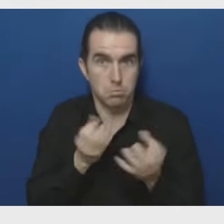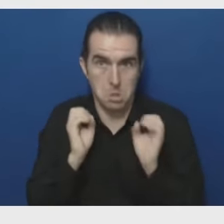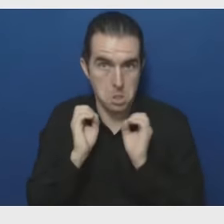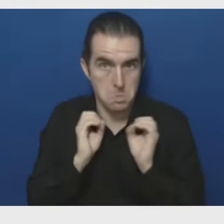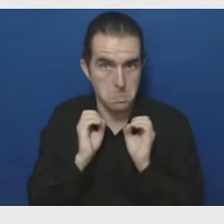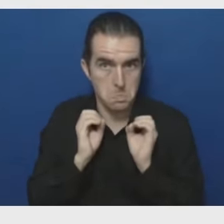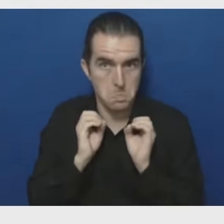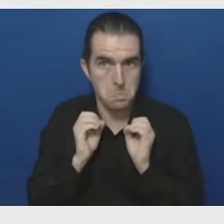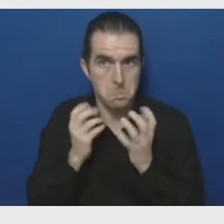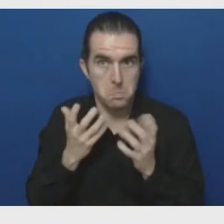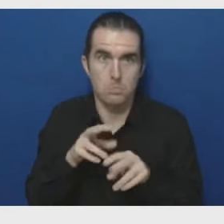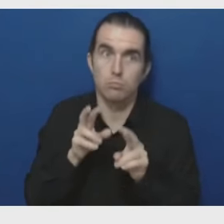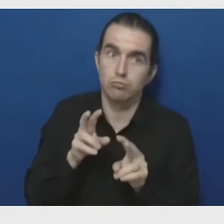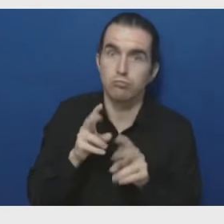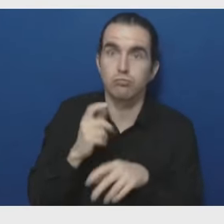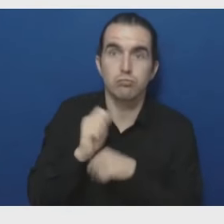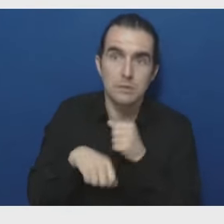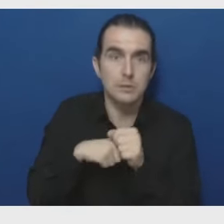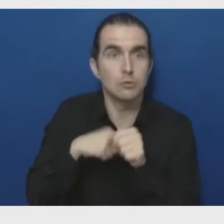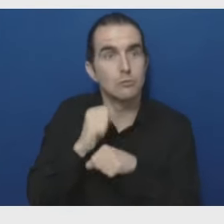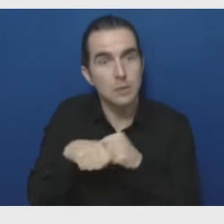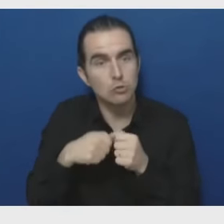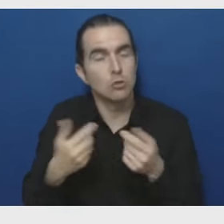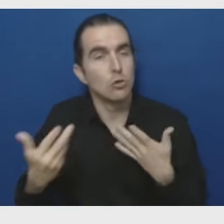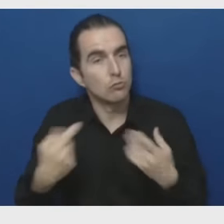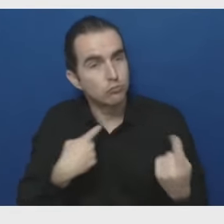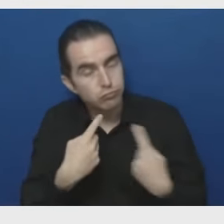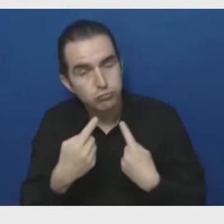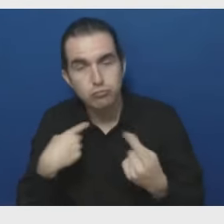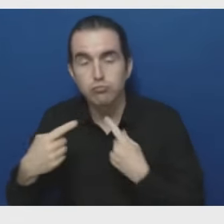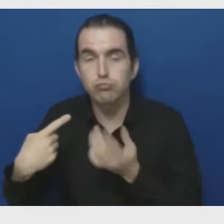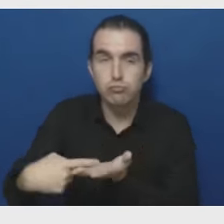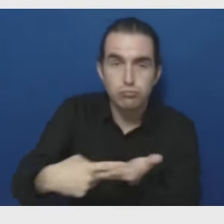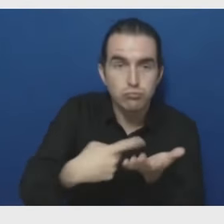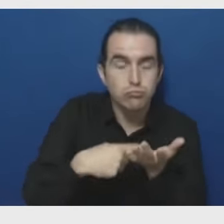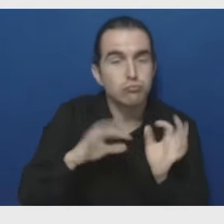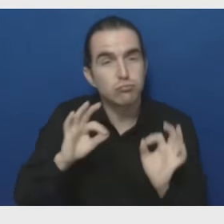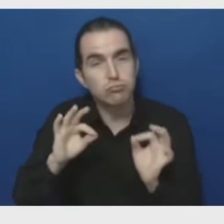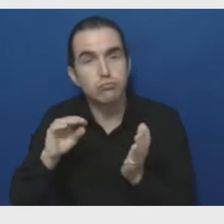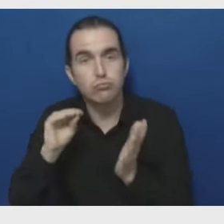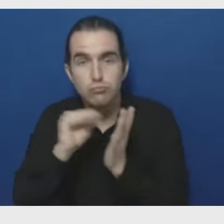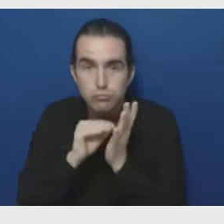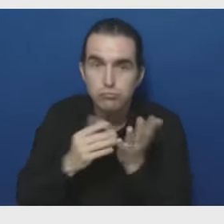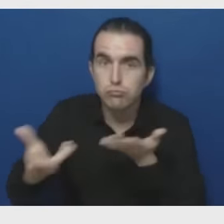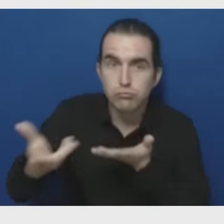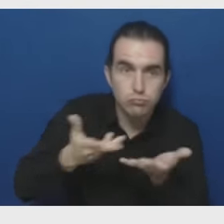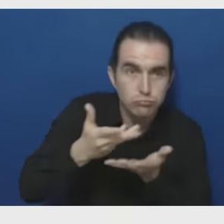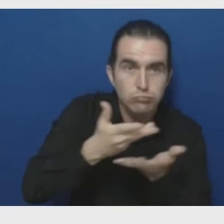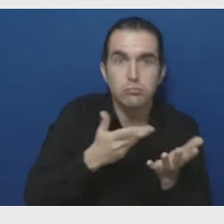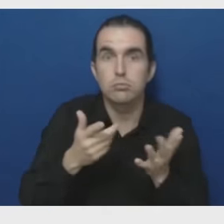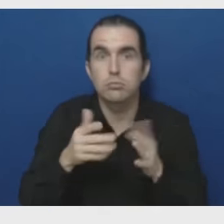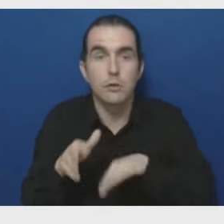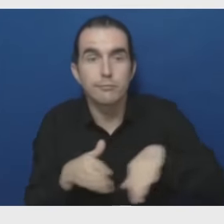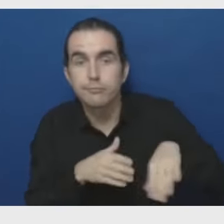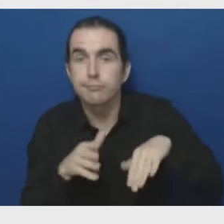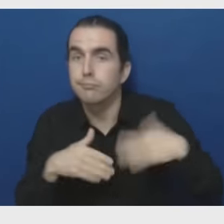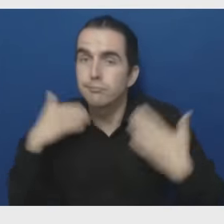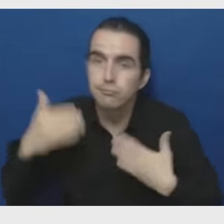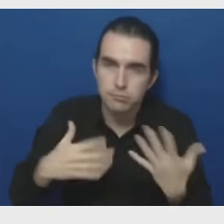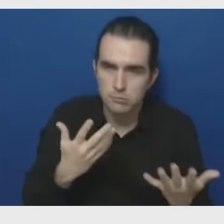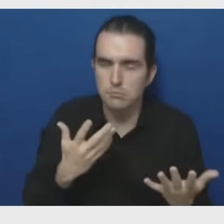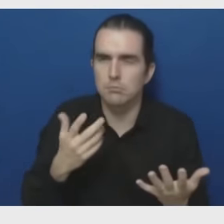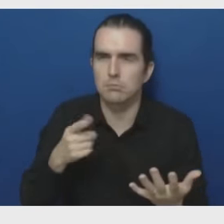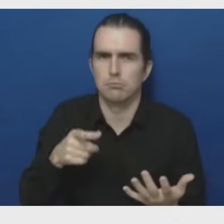to deliver on climate action. We thought Paris was a breakthrough. 6 years later, I'm not so sure